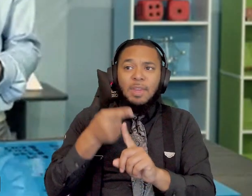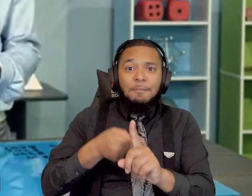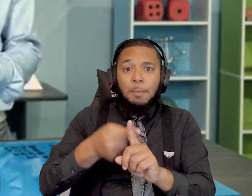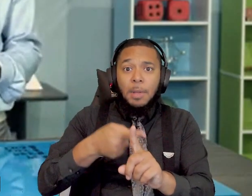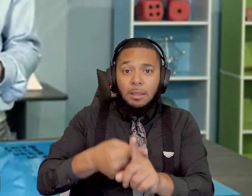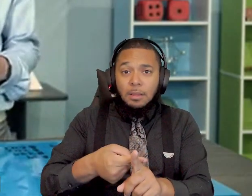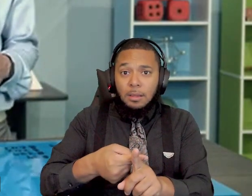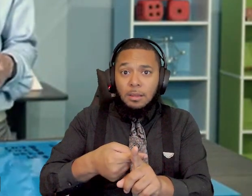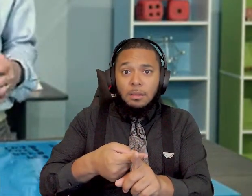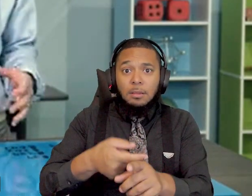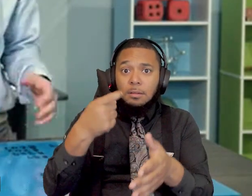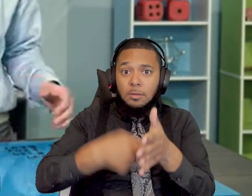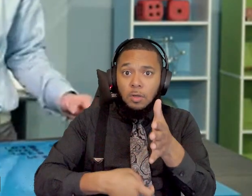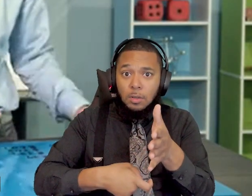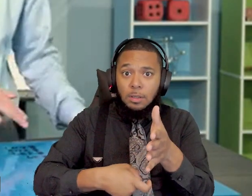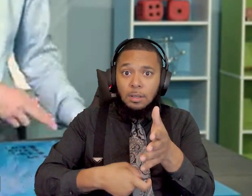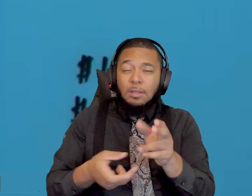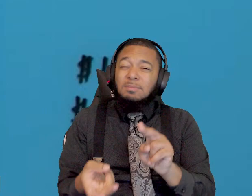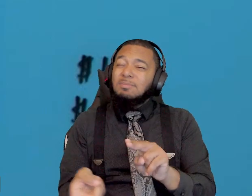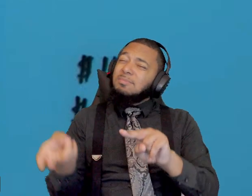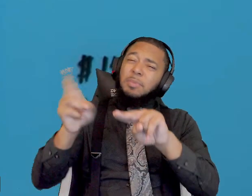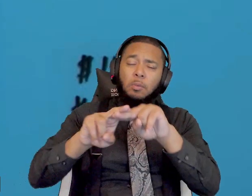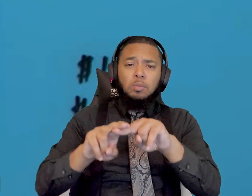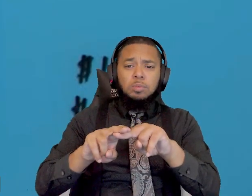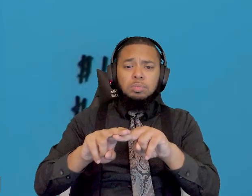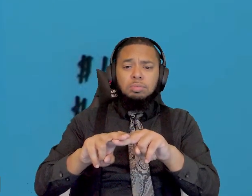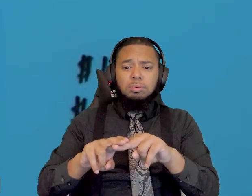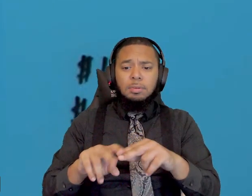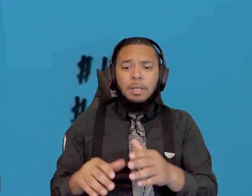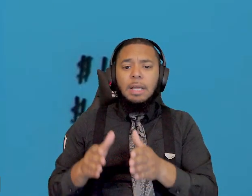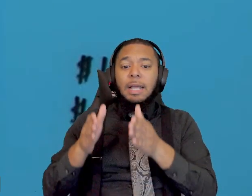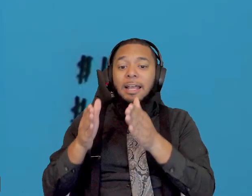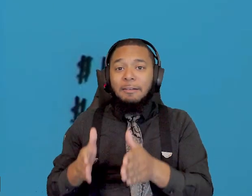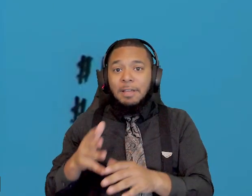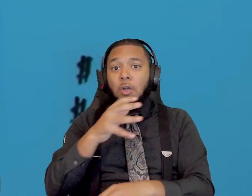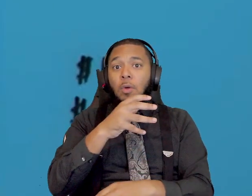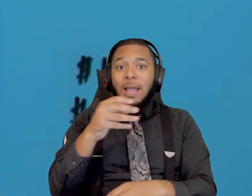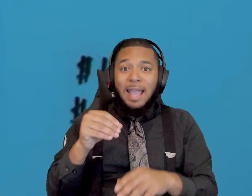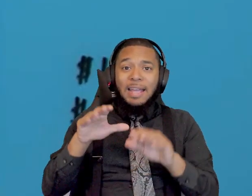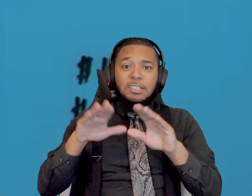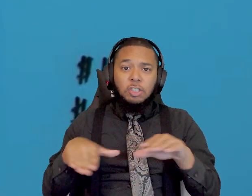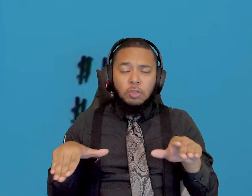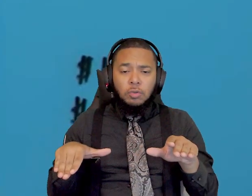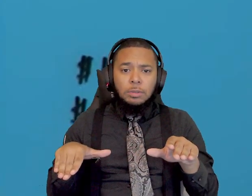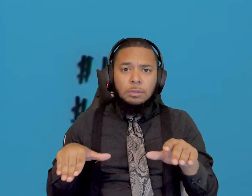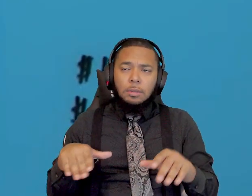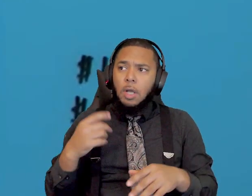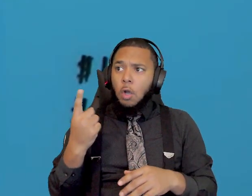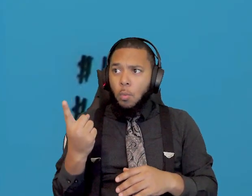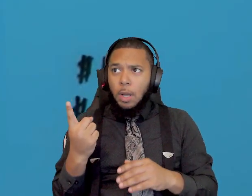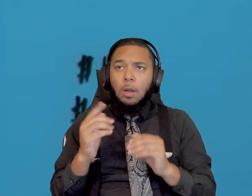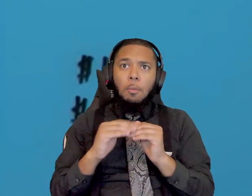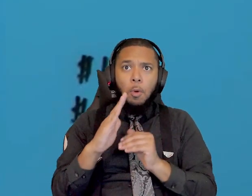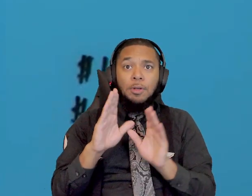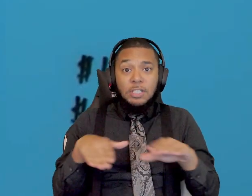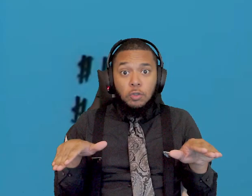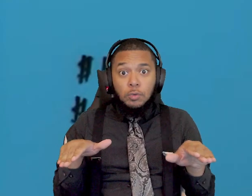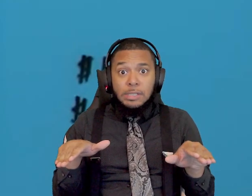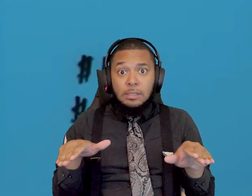month significantly individual plus children so if you have one child one or more children